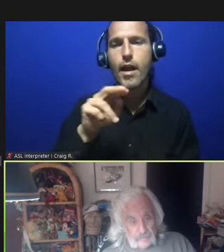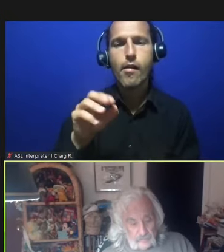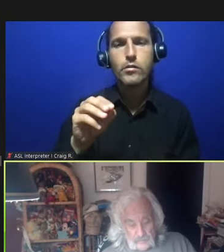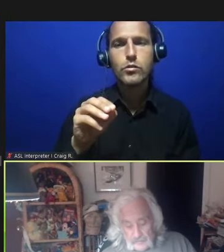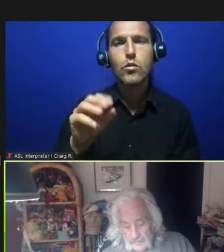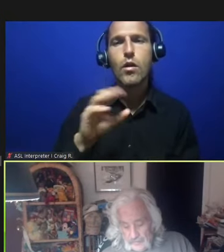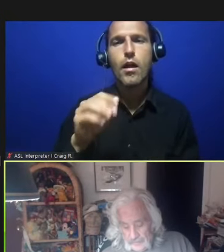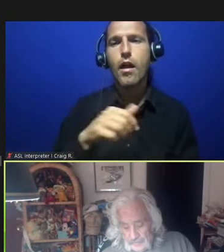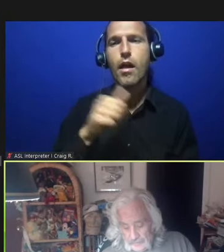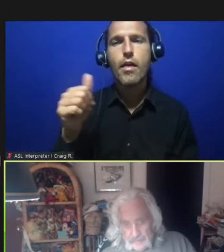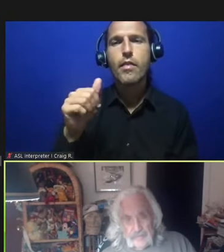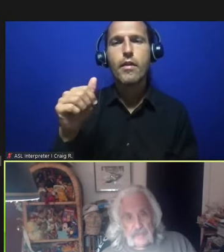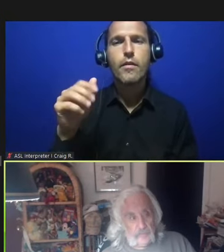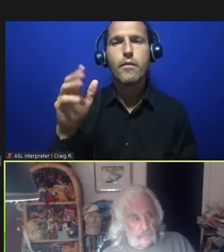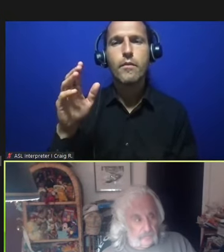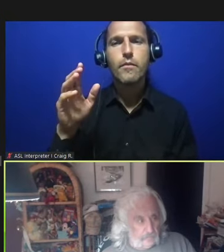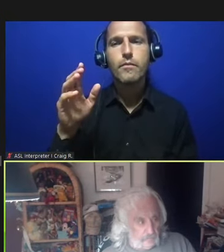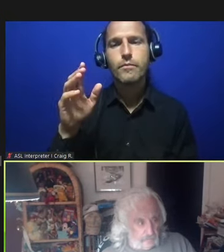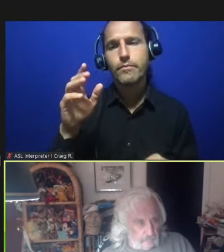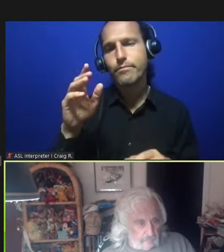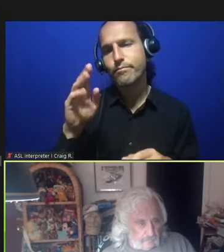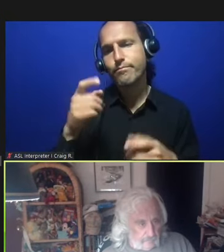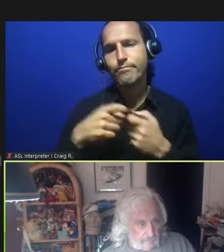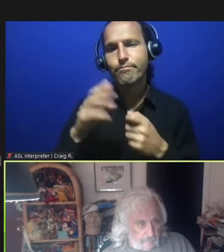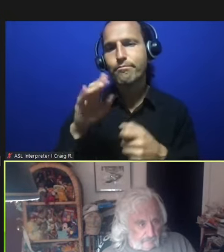Battery Tunnel. Thank you.